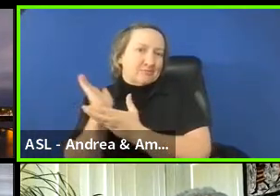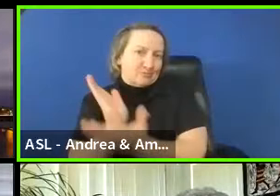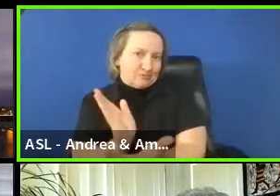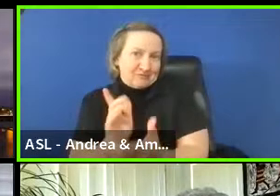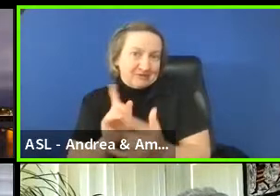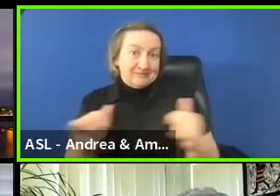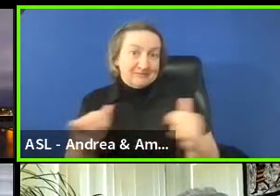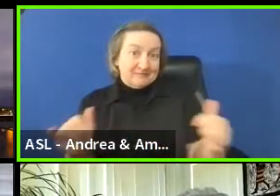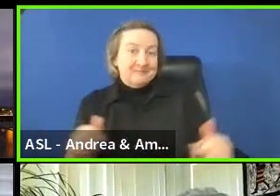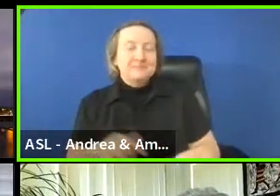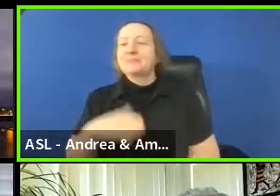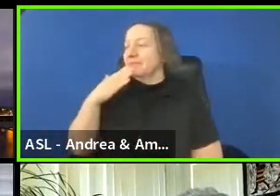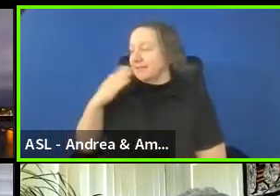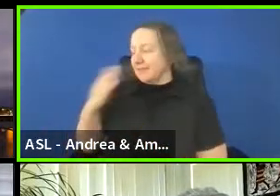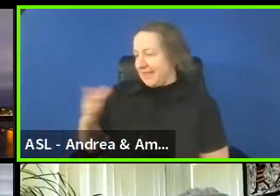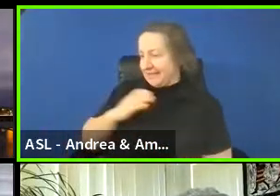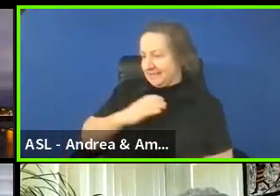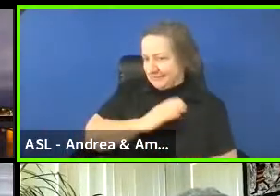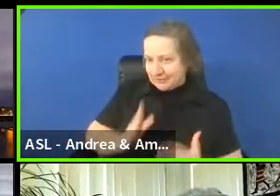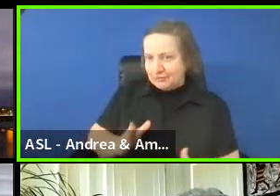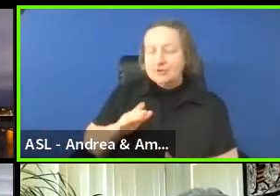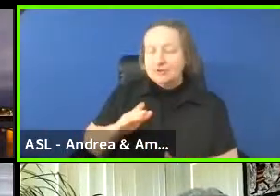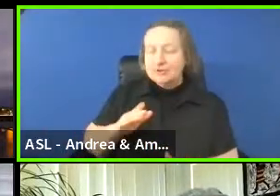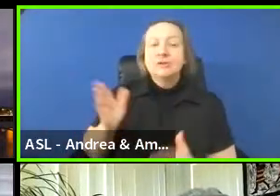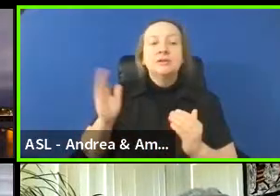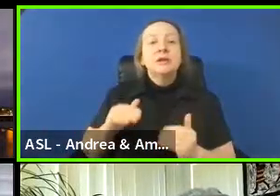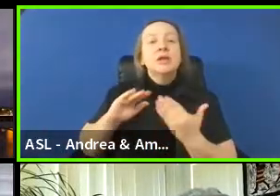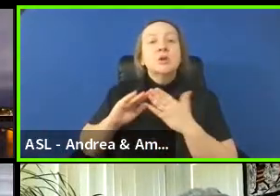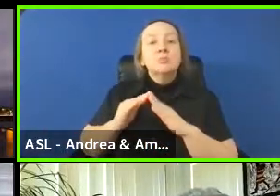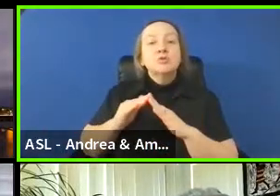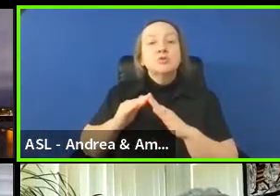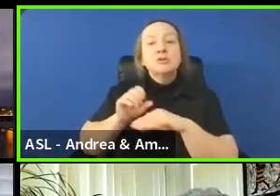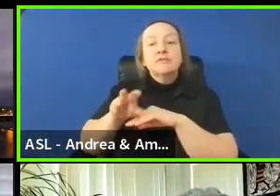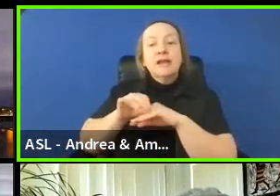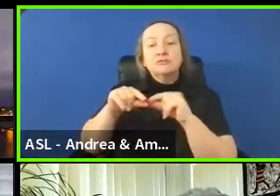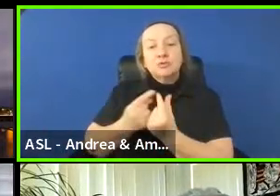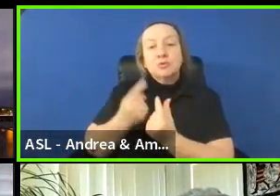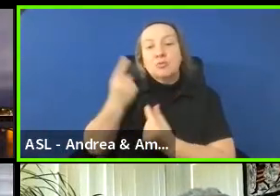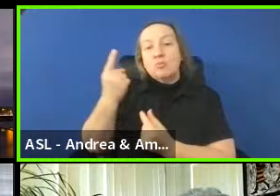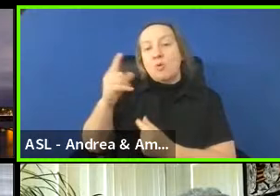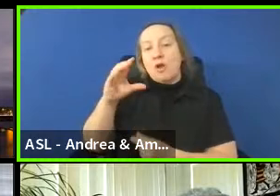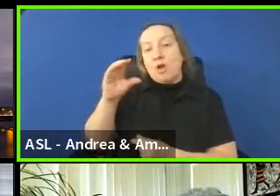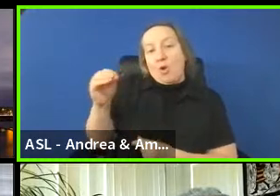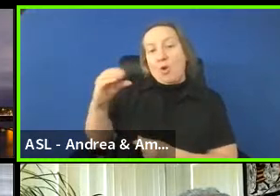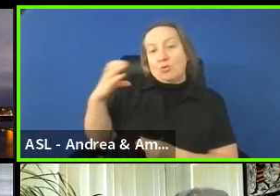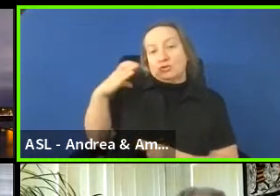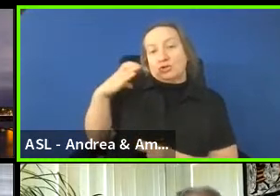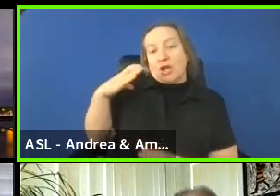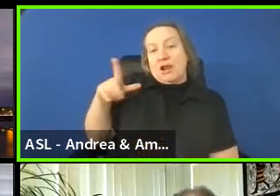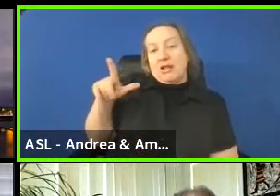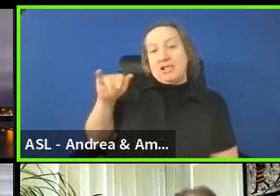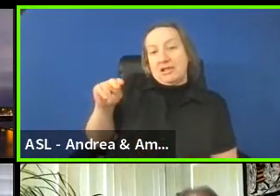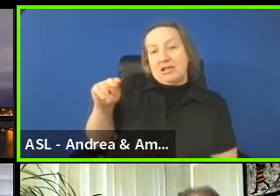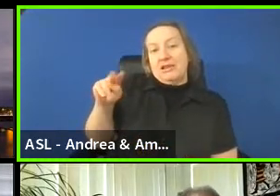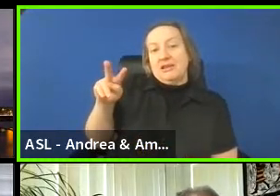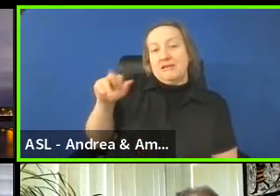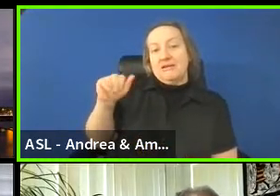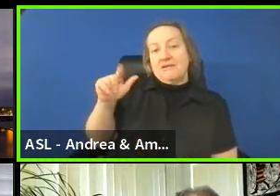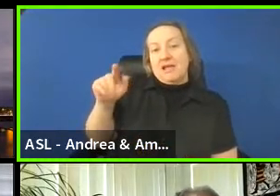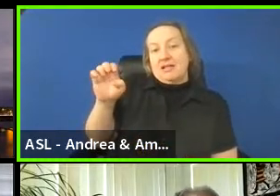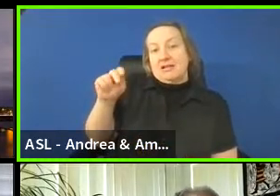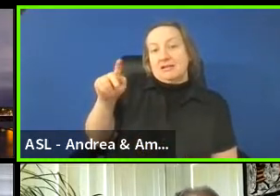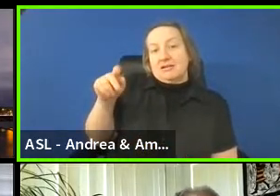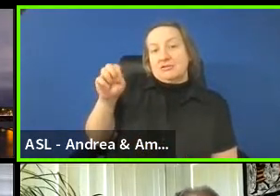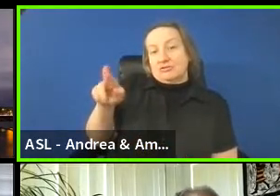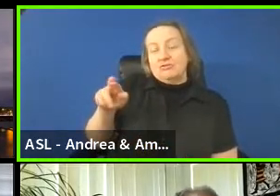Thanks, Commissioner. And from the Community Advisory Group, one of our co-chairs, Lynn Valenter. Thank